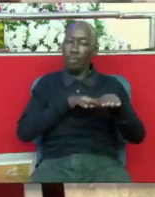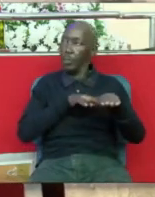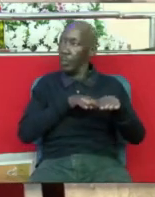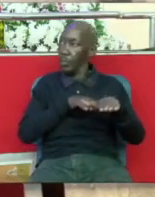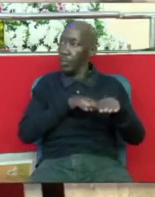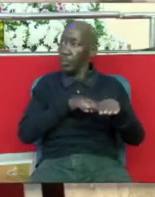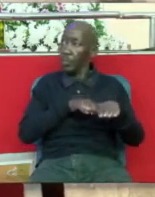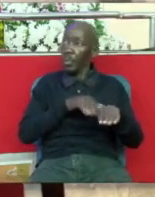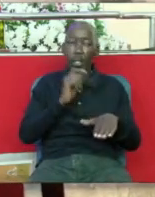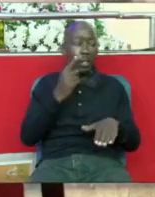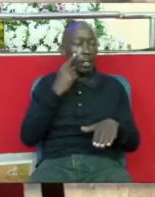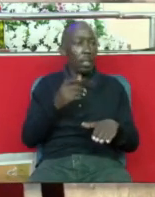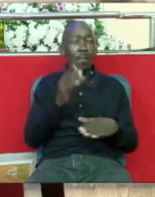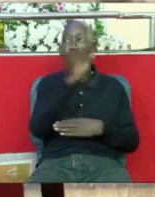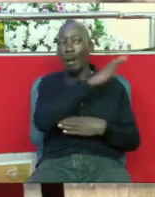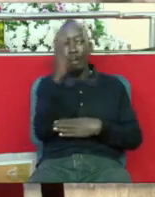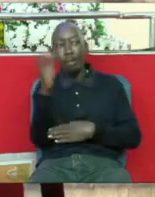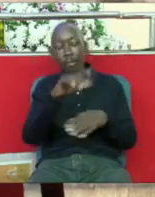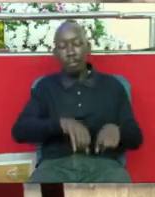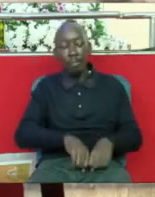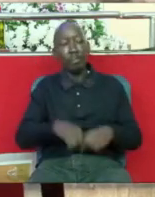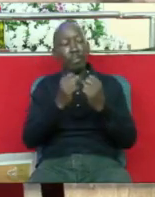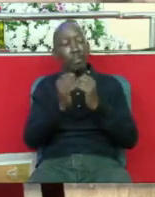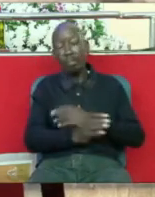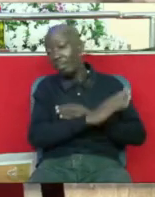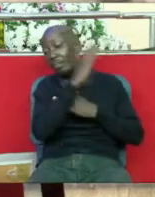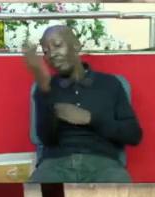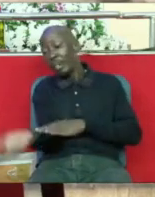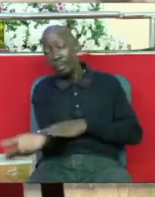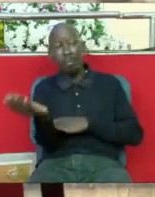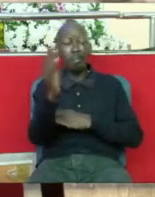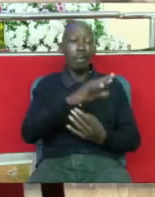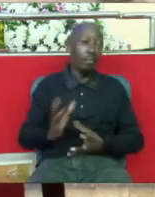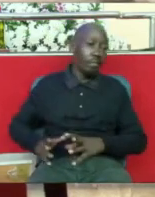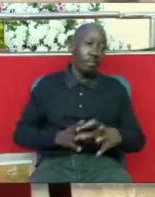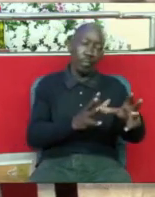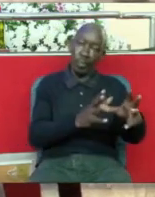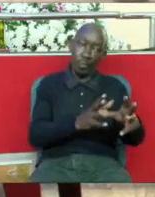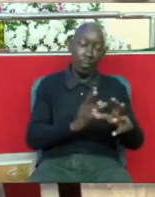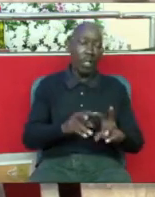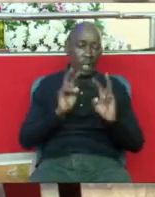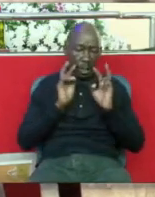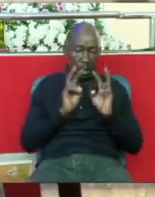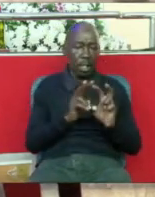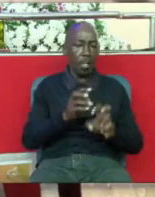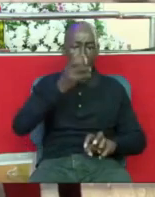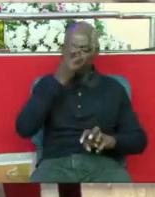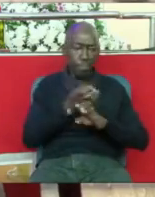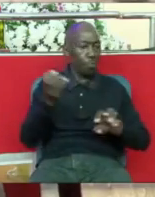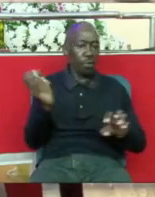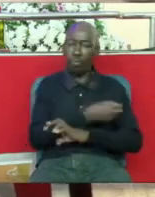guess they were seeing branches being dragged down. Haikosi walikuwa wanaona matawi yakibebwa. They saw the impossibility. Wakaona